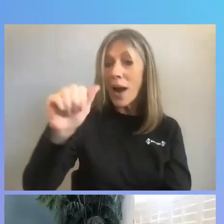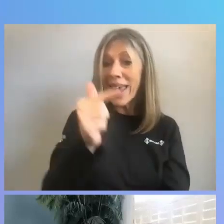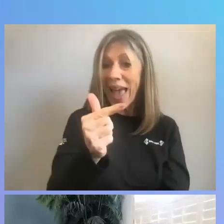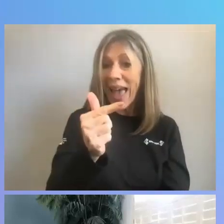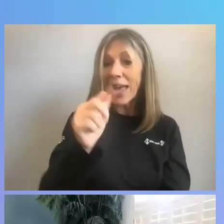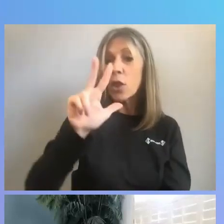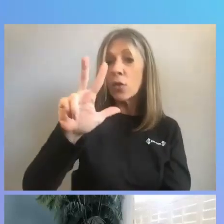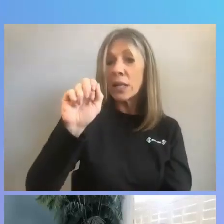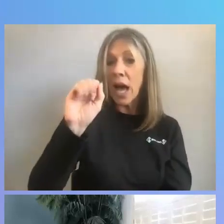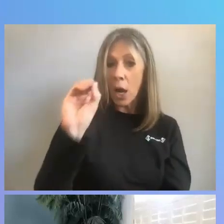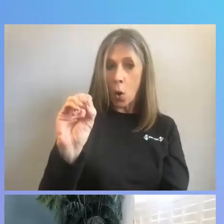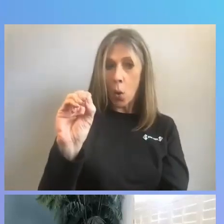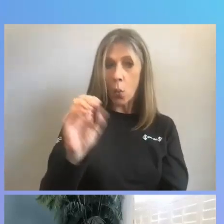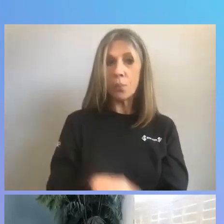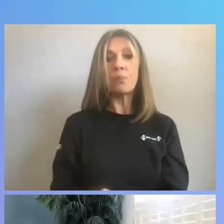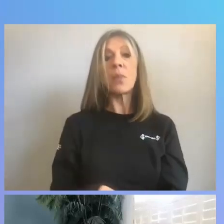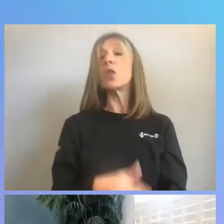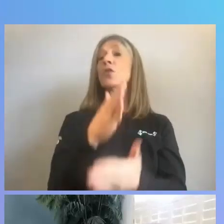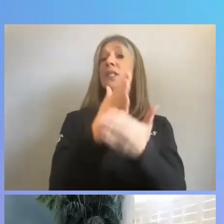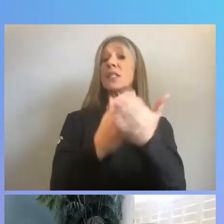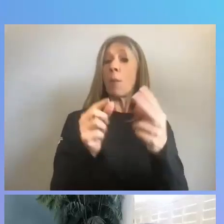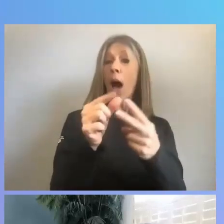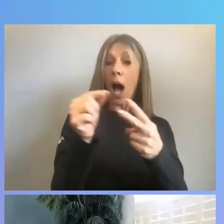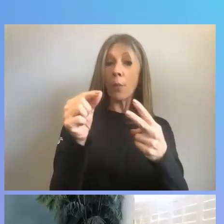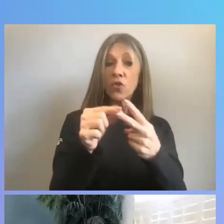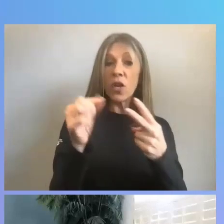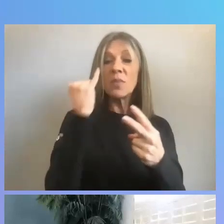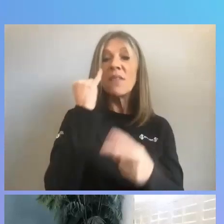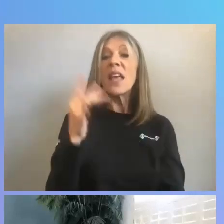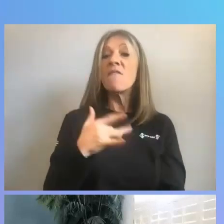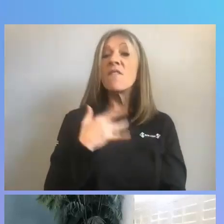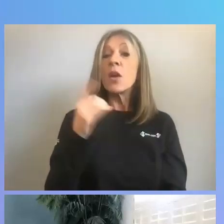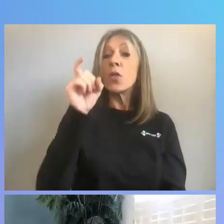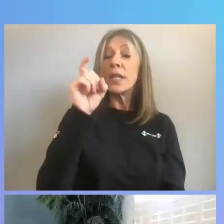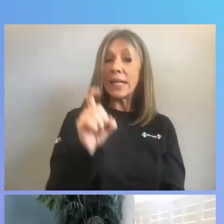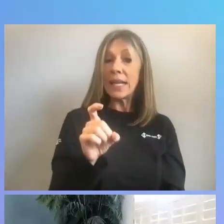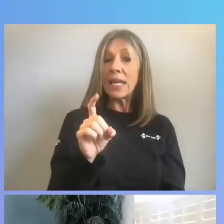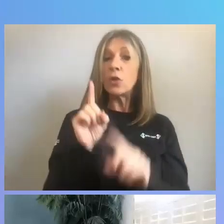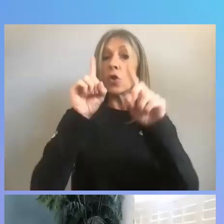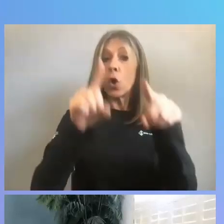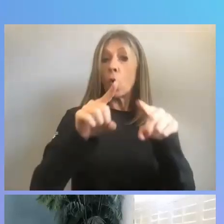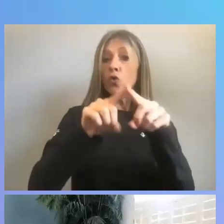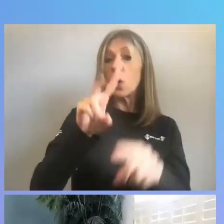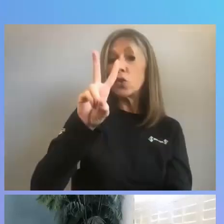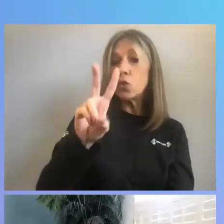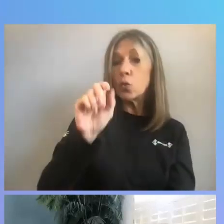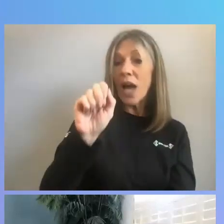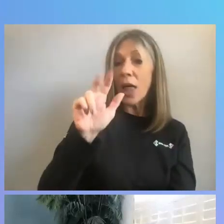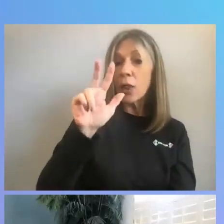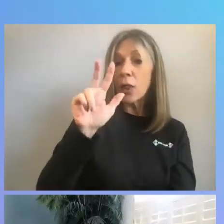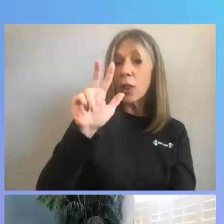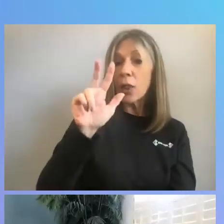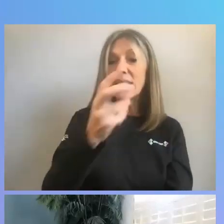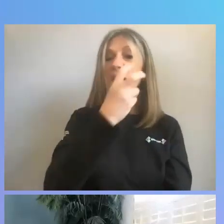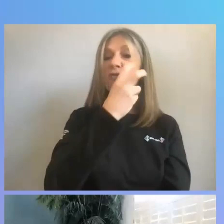3.0. There are some options if they feel the need to go to a 2.3 as a